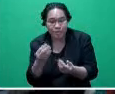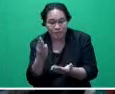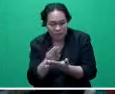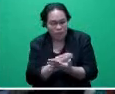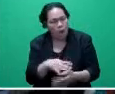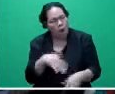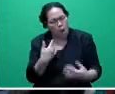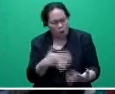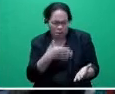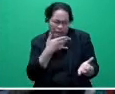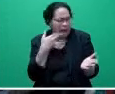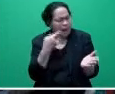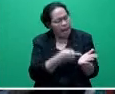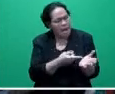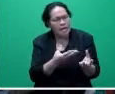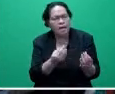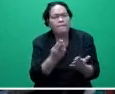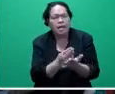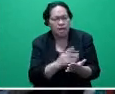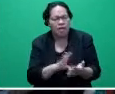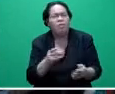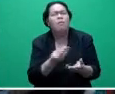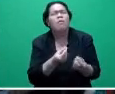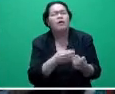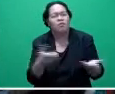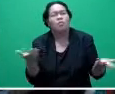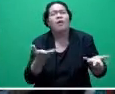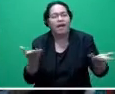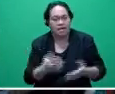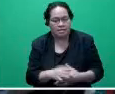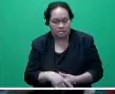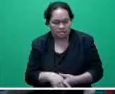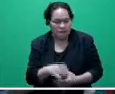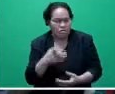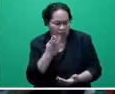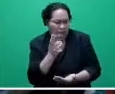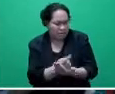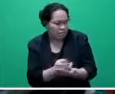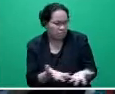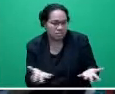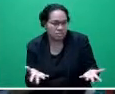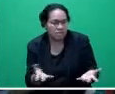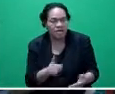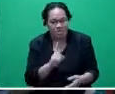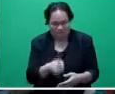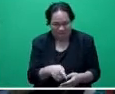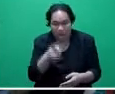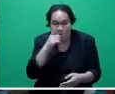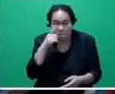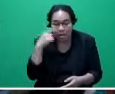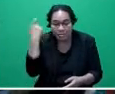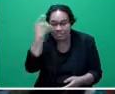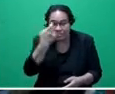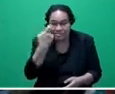looks good, these things in the budget, but where will they get their money from? Will make a reality." That explains the concern of the people